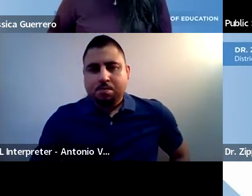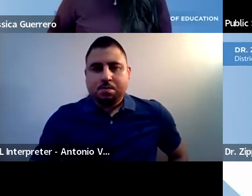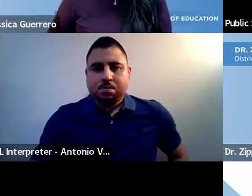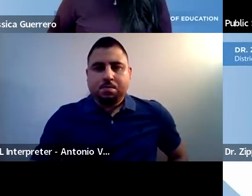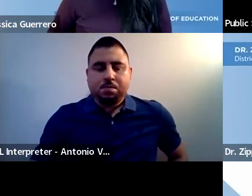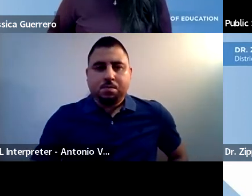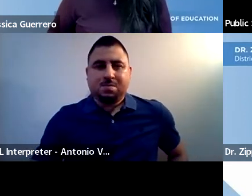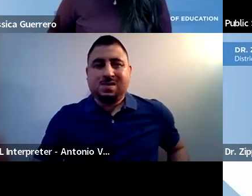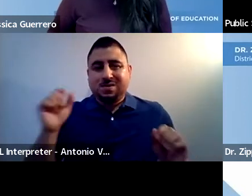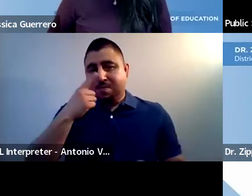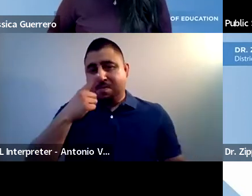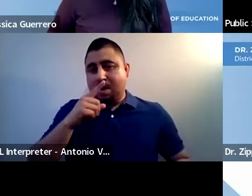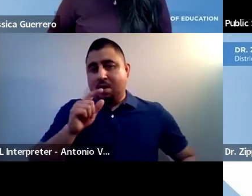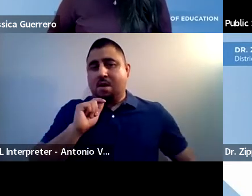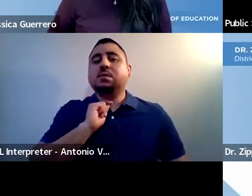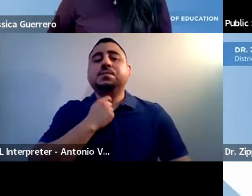Can you unmute him?